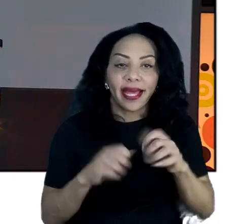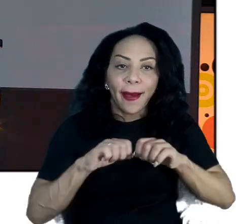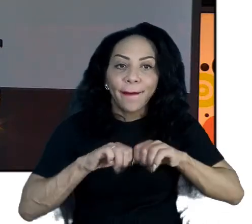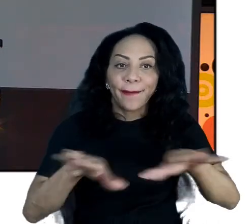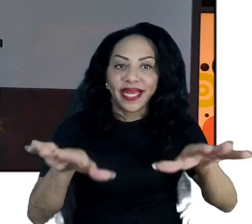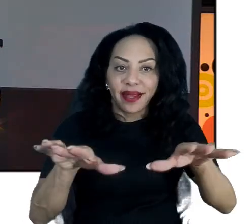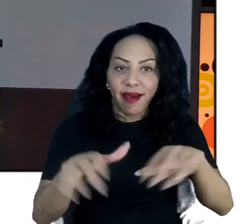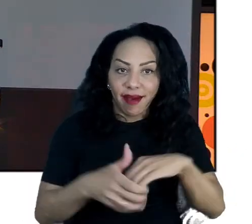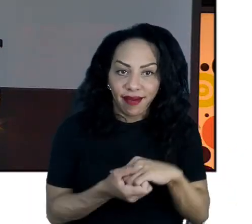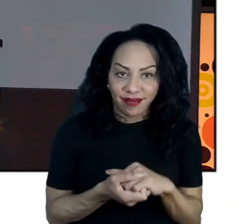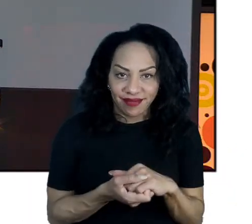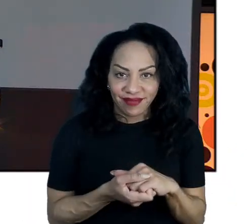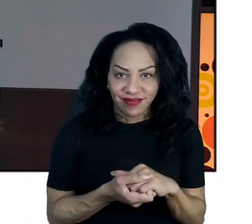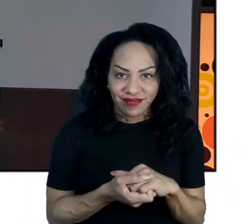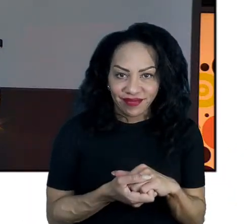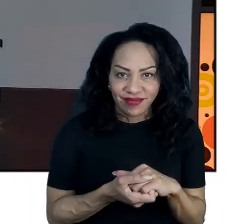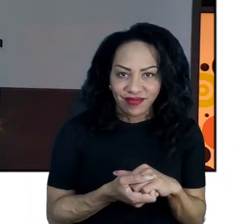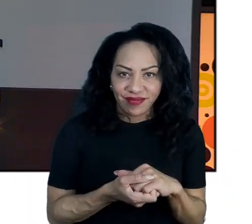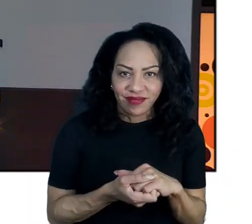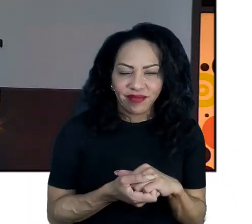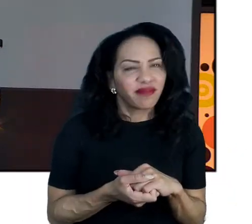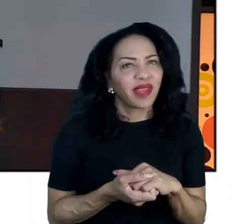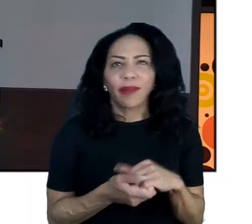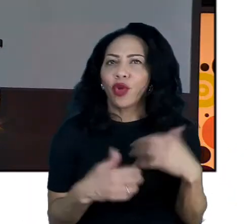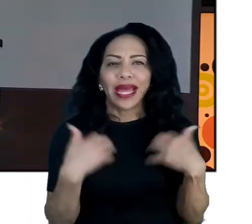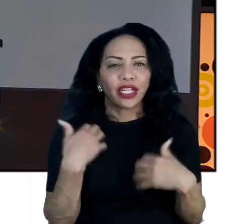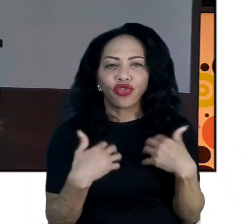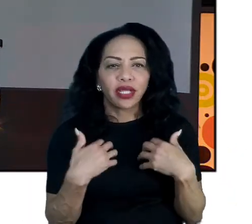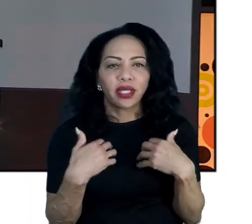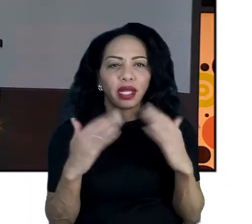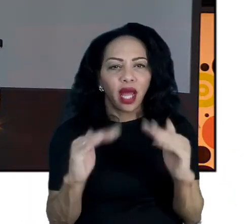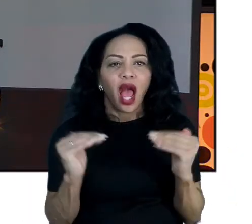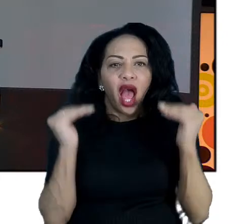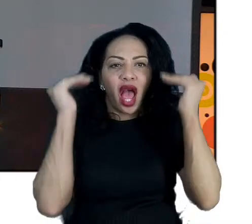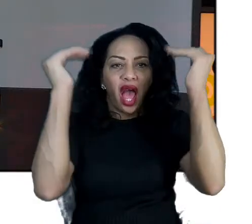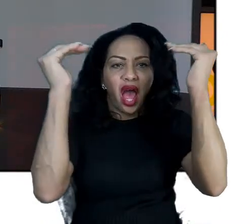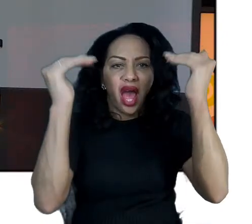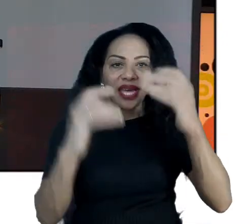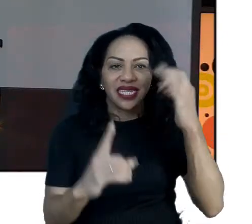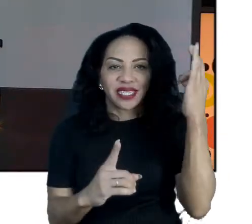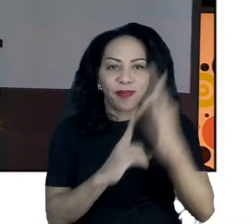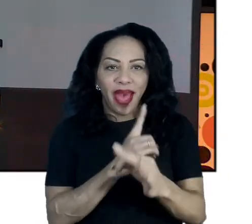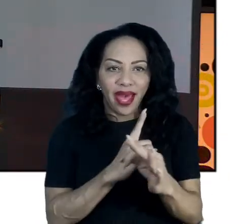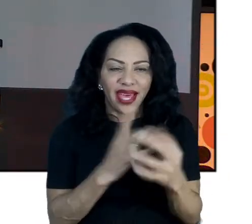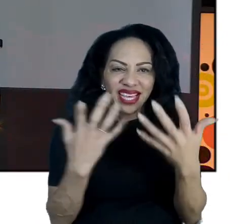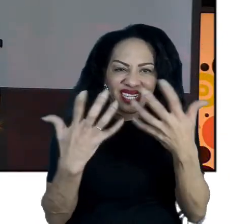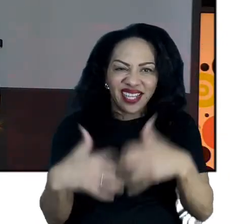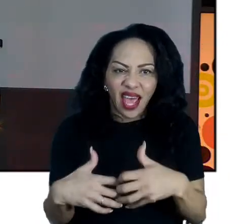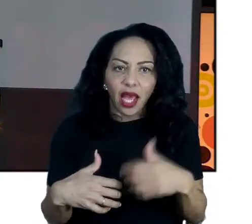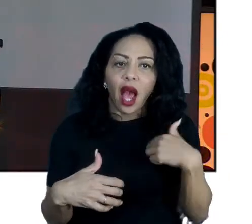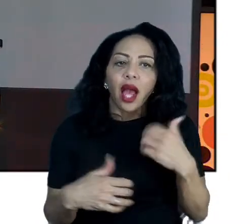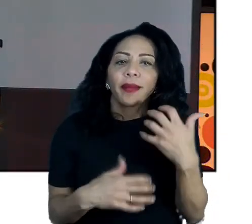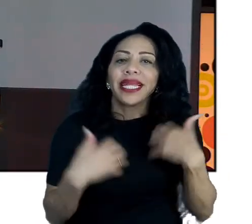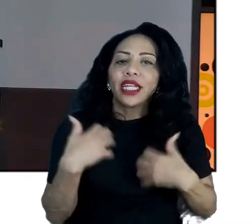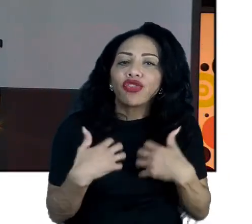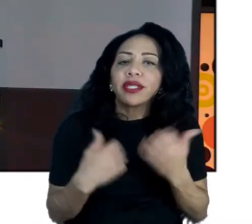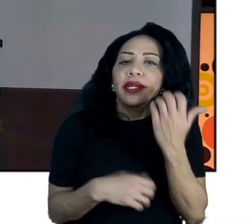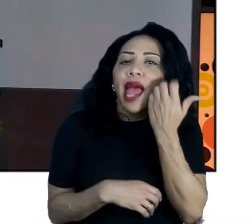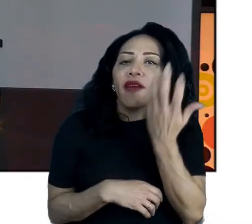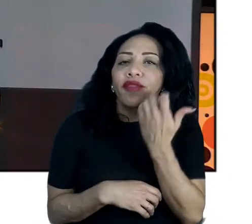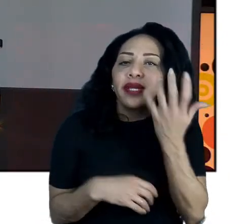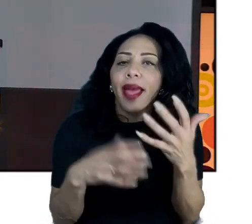in kind of high-spec tech. I'm interested in the ordinary and the everyday. So those are the principles